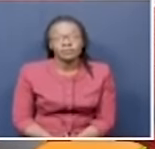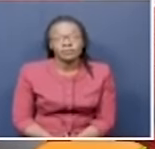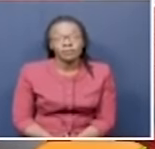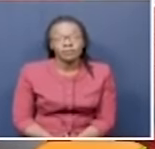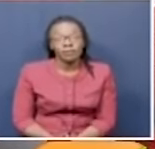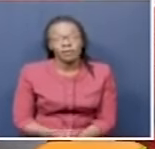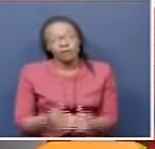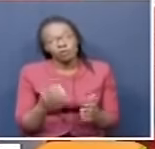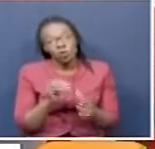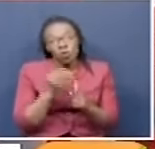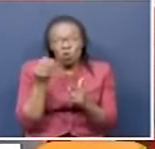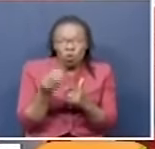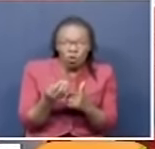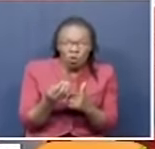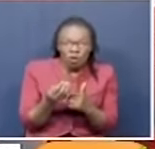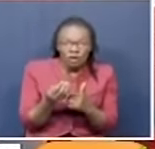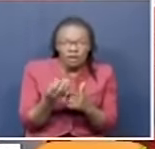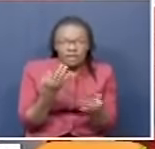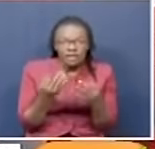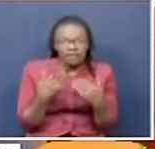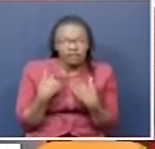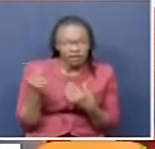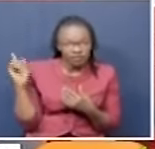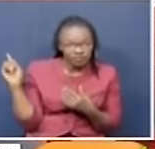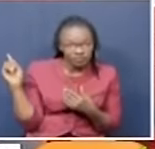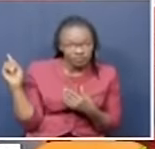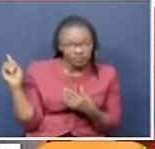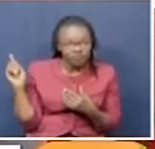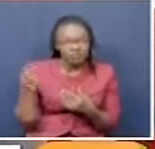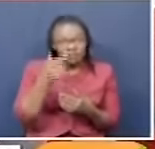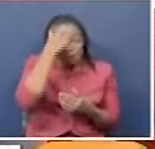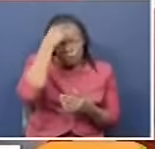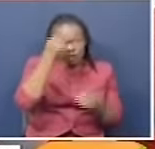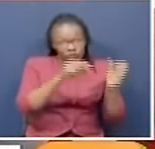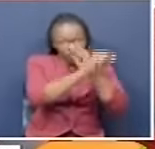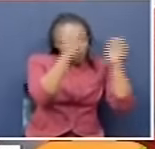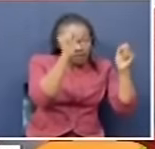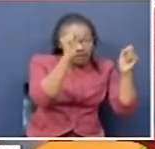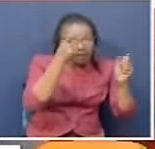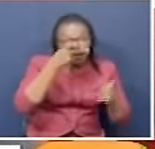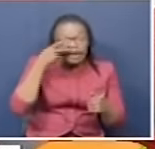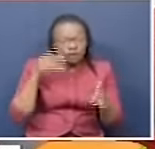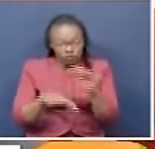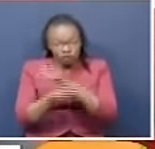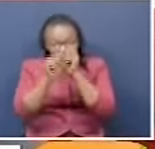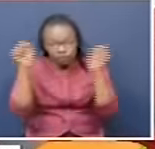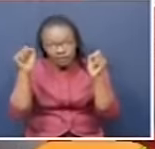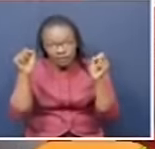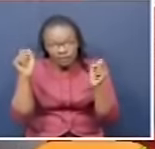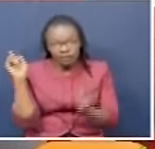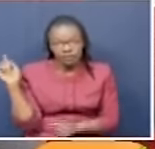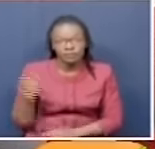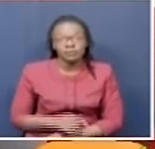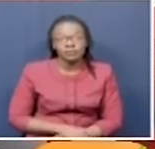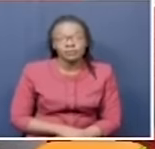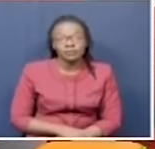CORD team of six. Trying to get a flag bearer. And the opposite, what if it was Wetangula vying for president and Kalonzo deputy? And what